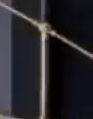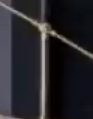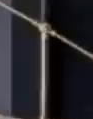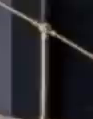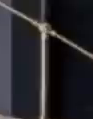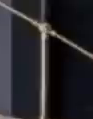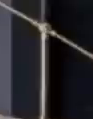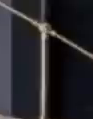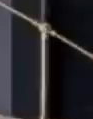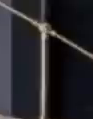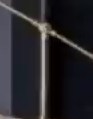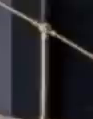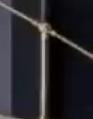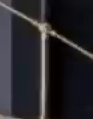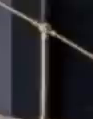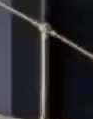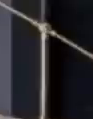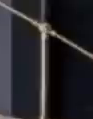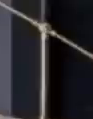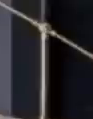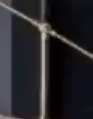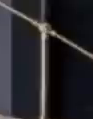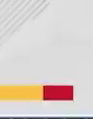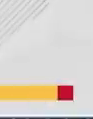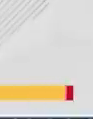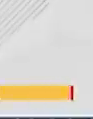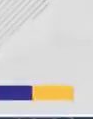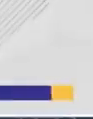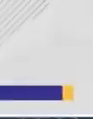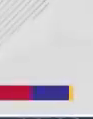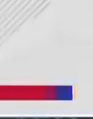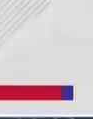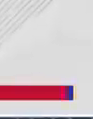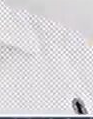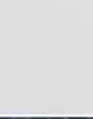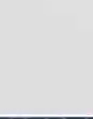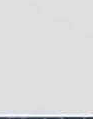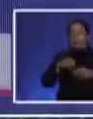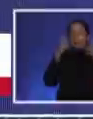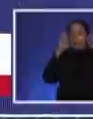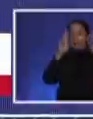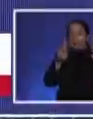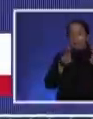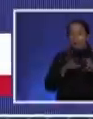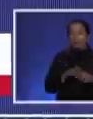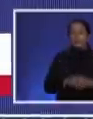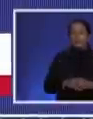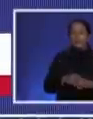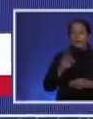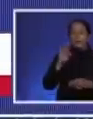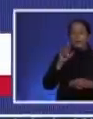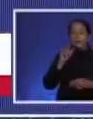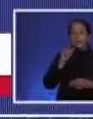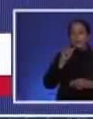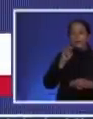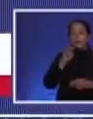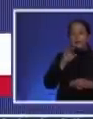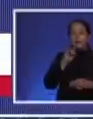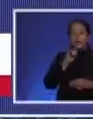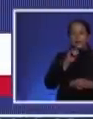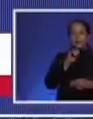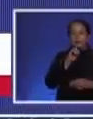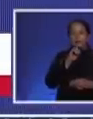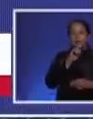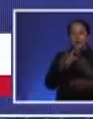the president is still quite popular, no? And his endorsement is also still